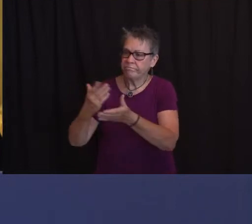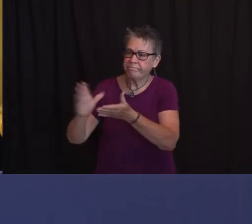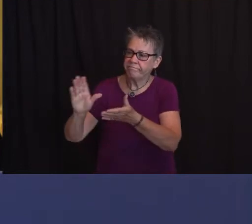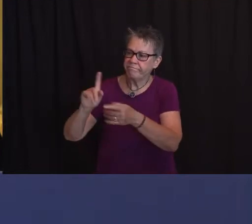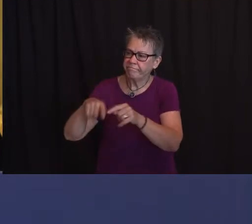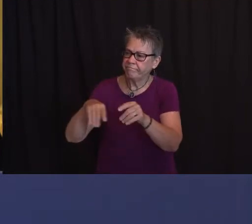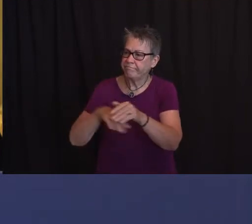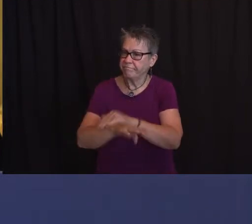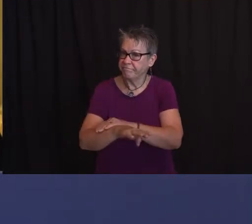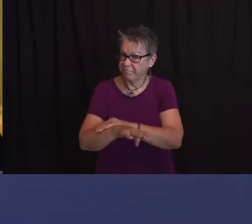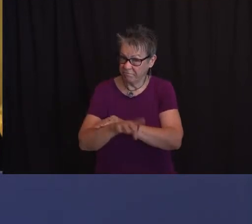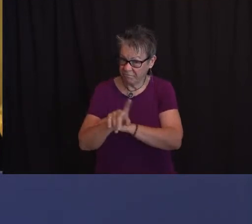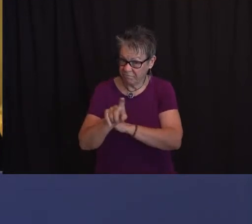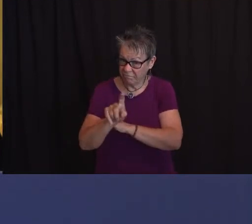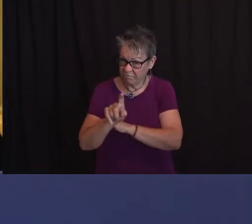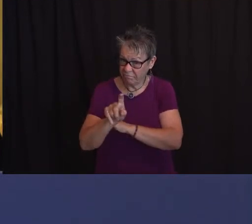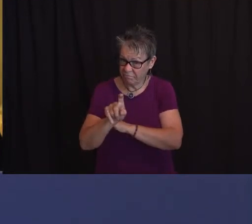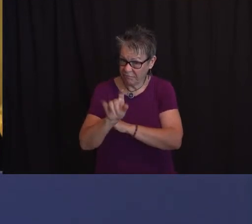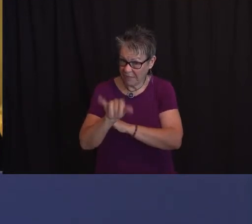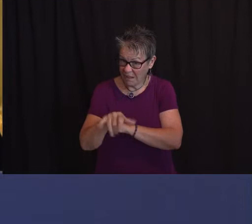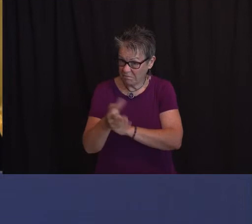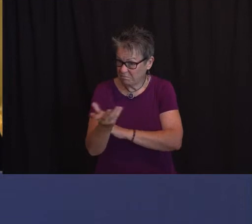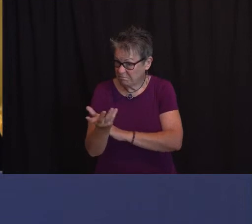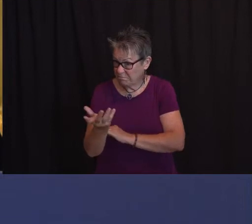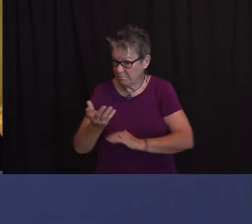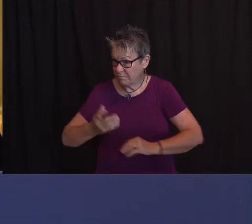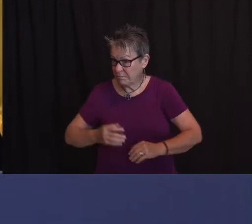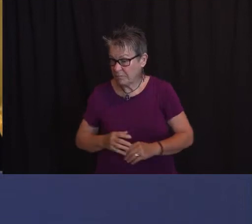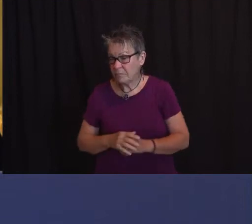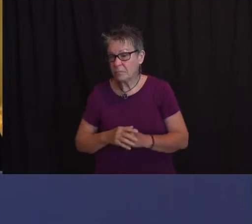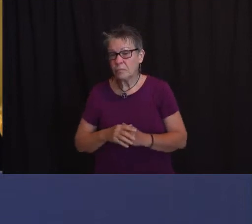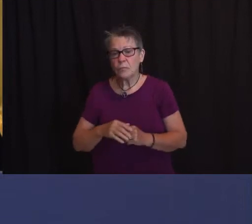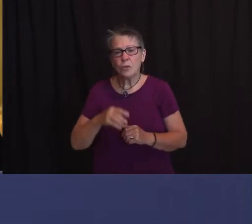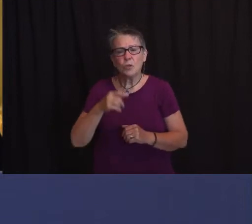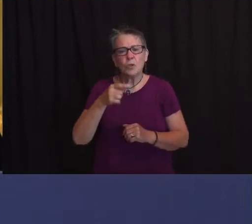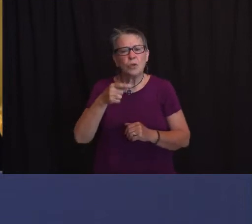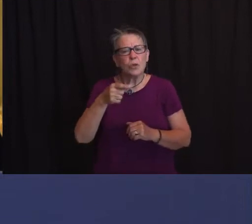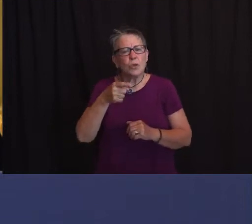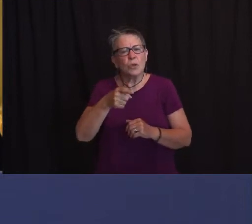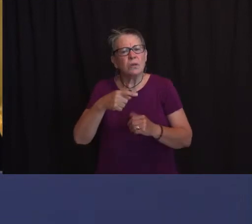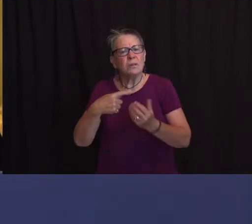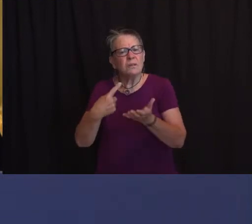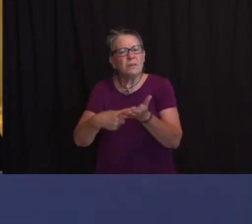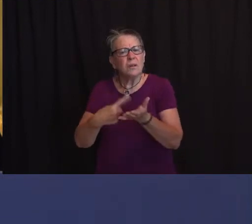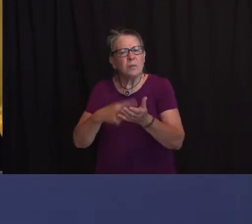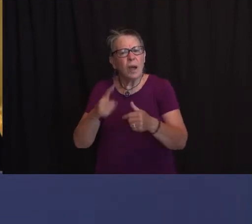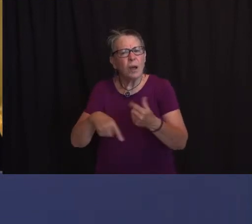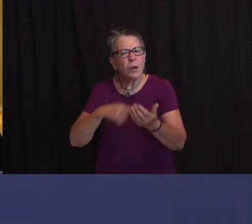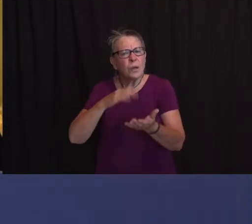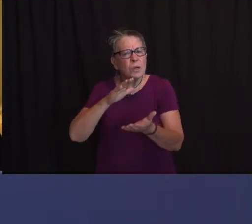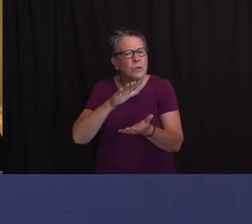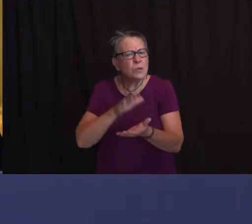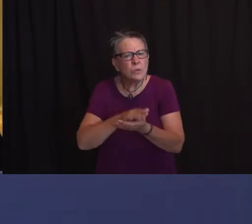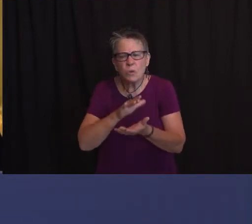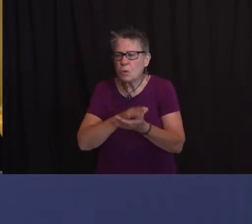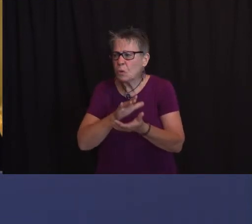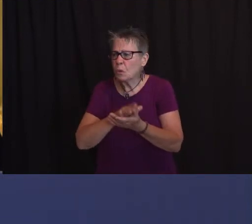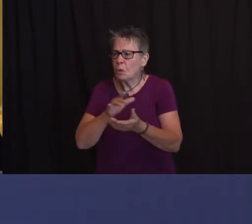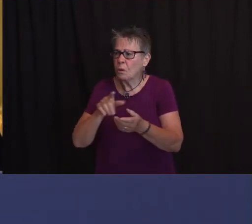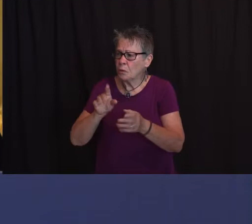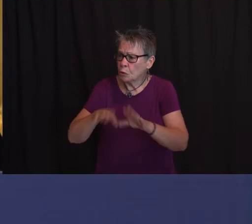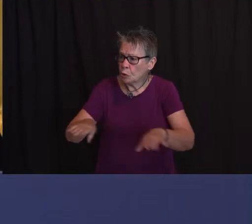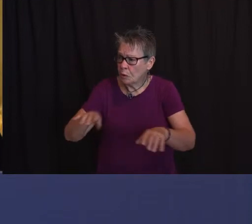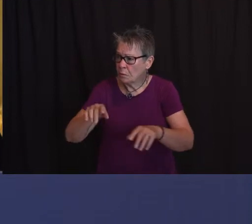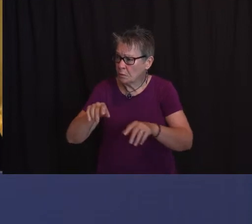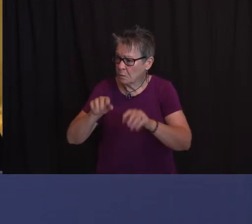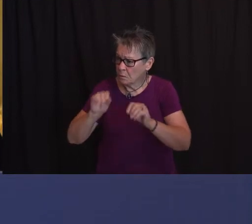schools. Isn't that contradictory, or could be contradictory, to a district that decides to allow everyone to be unmasked? Are you going to